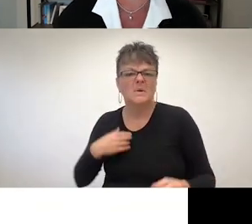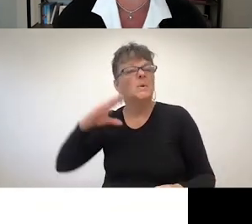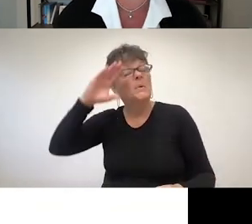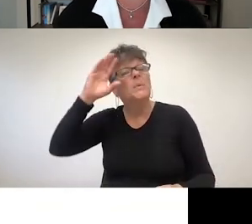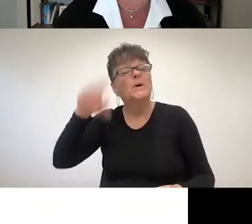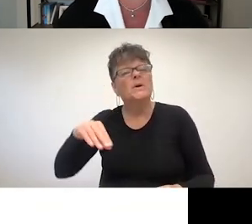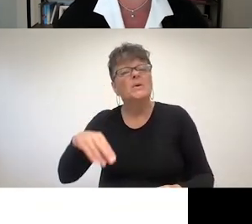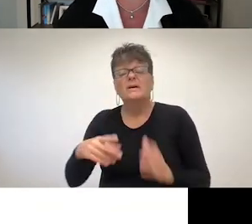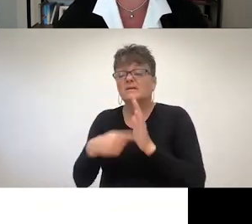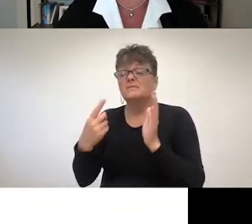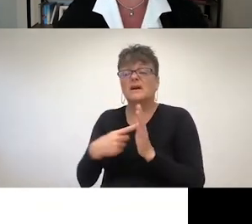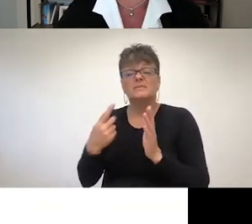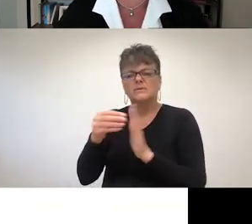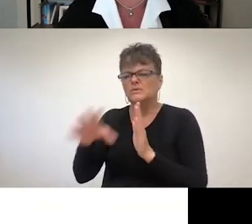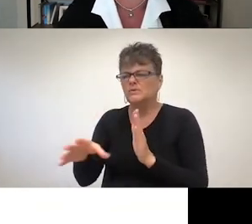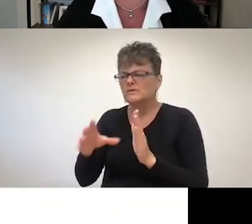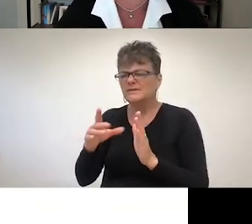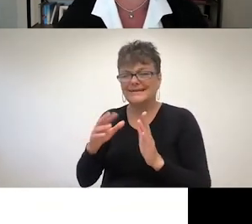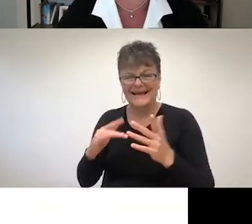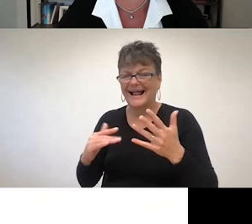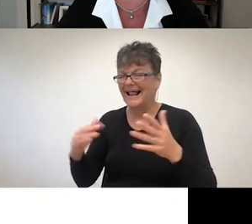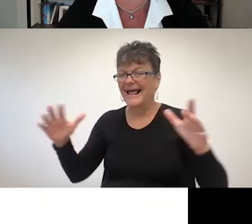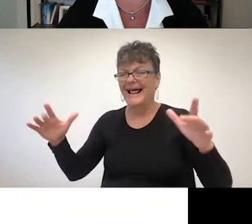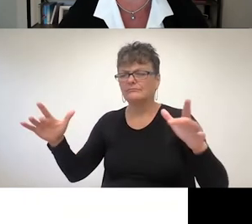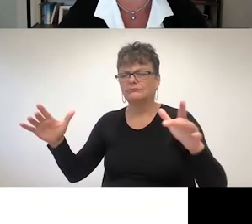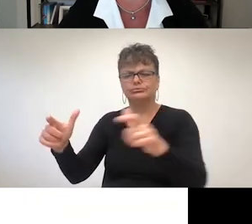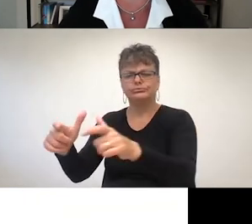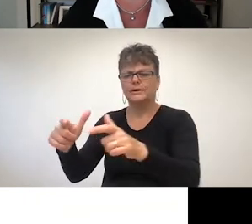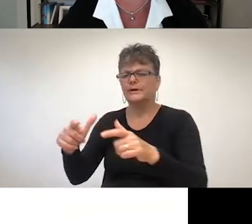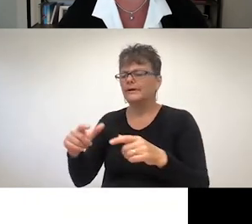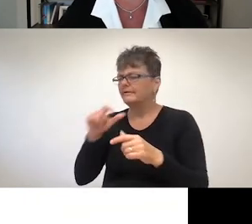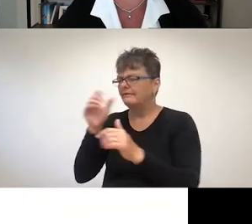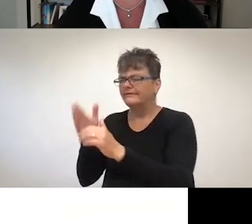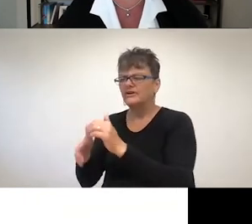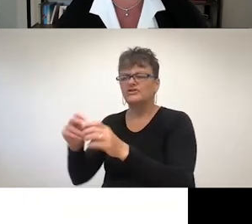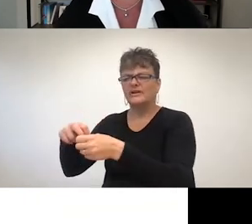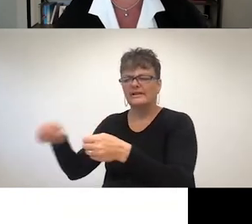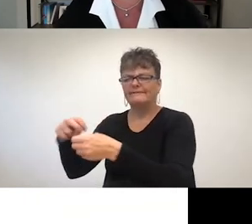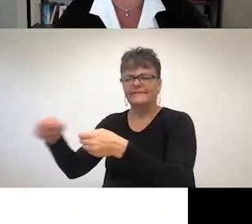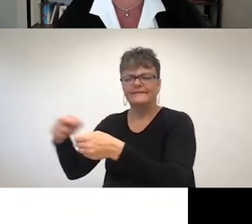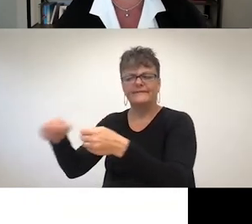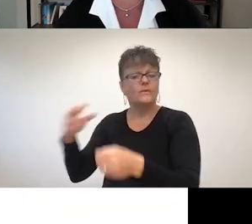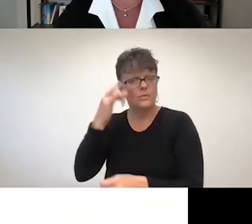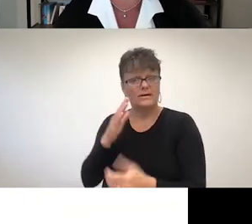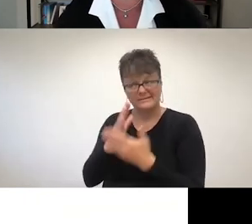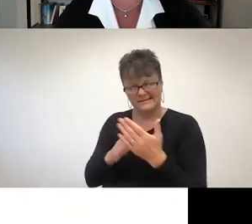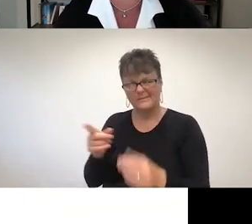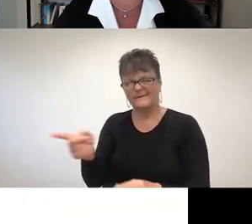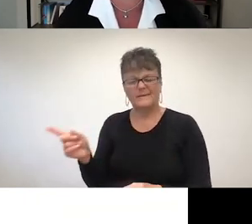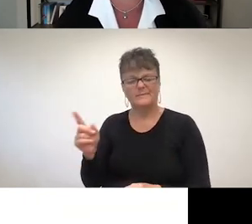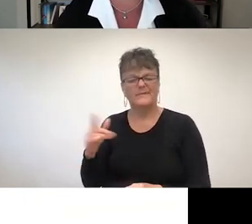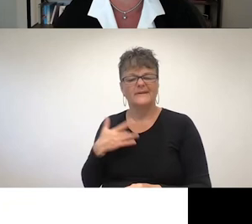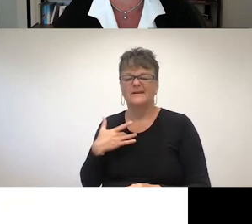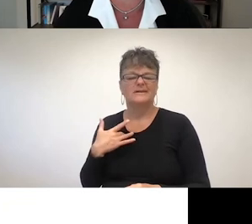that students have that sense, even coming in, that college is not for them. And then they interpret those cues as confirmation and